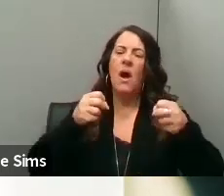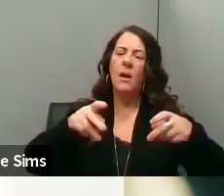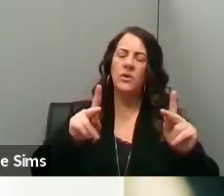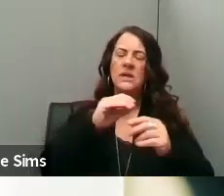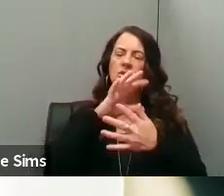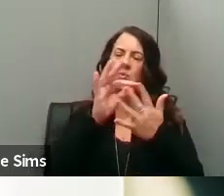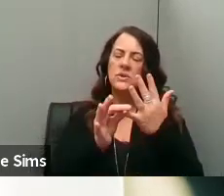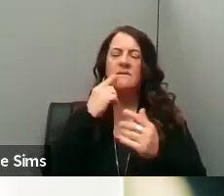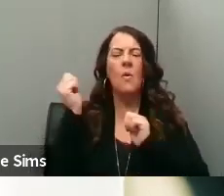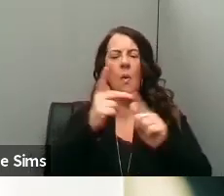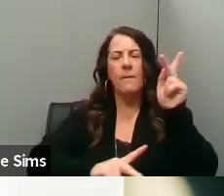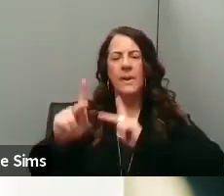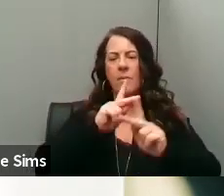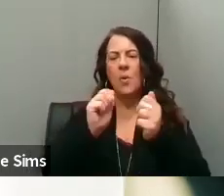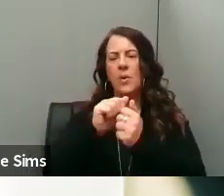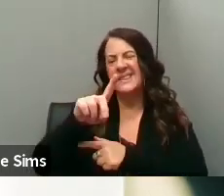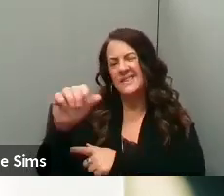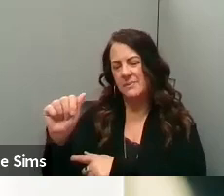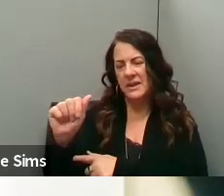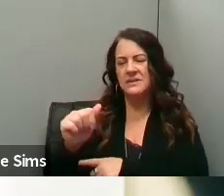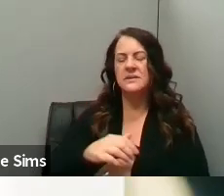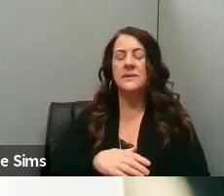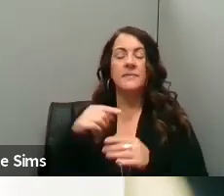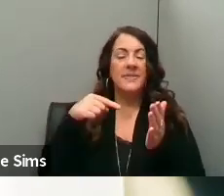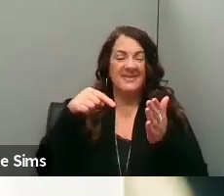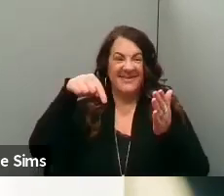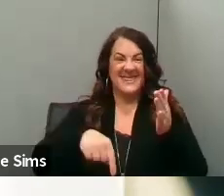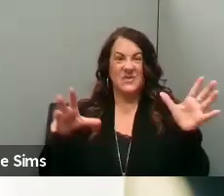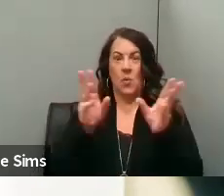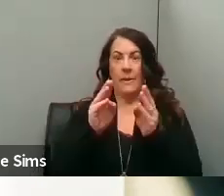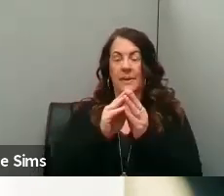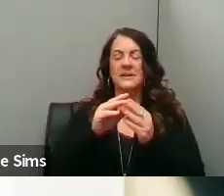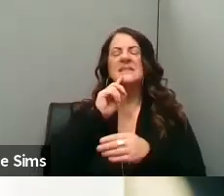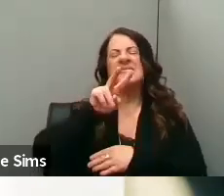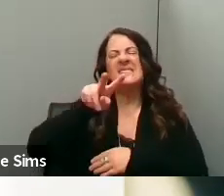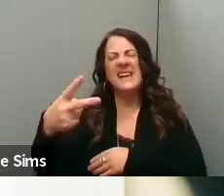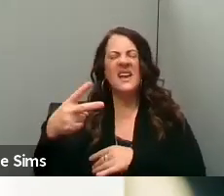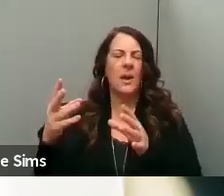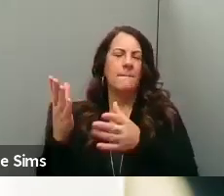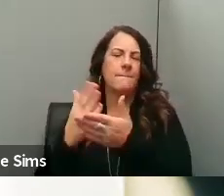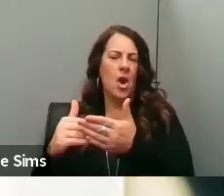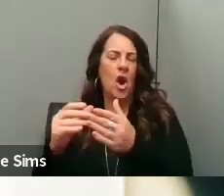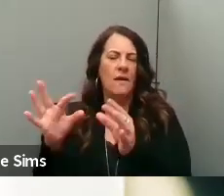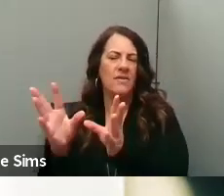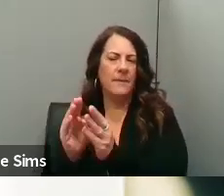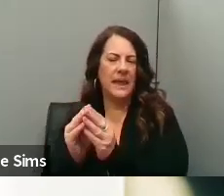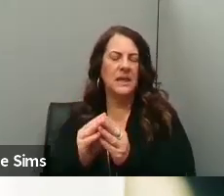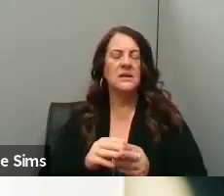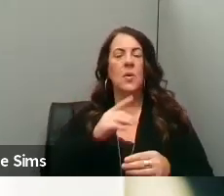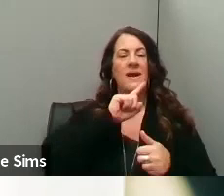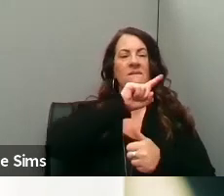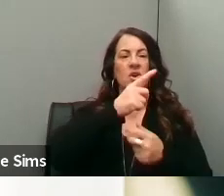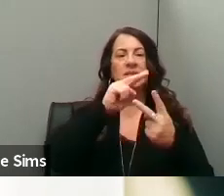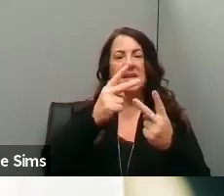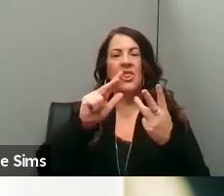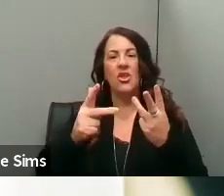with disabilities. This webinar is the second session of a 4-part series on employment issues